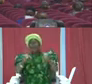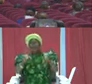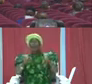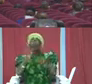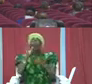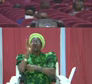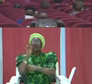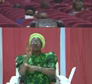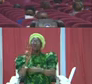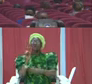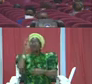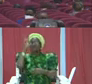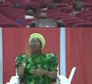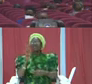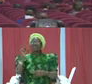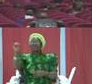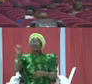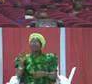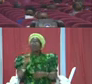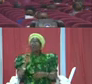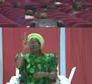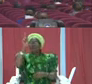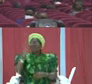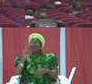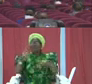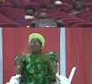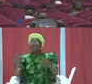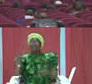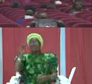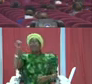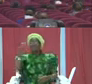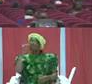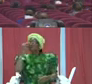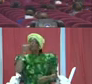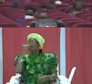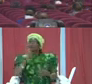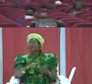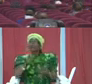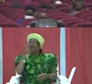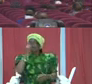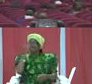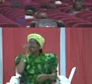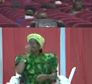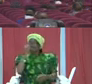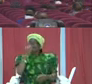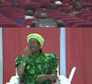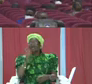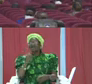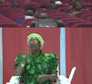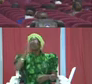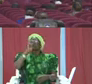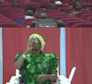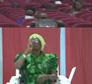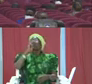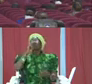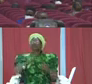God woke him up, gave him food to eat, water to